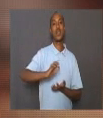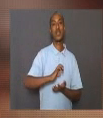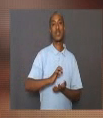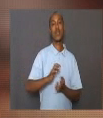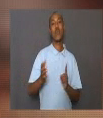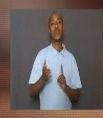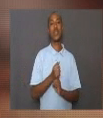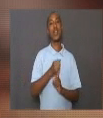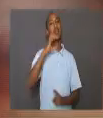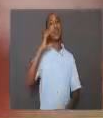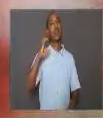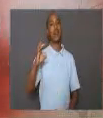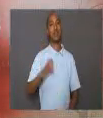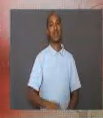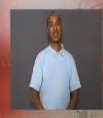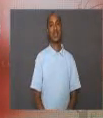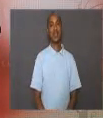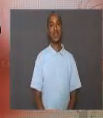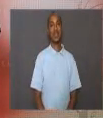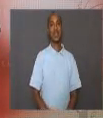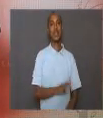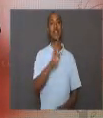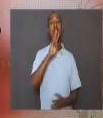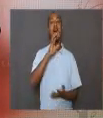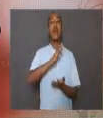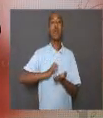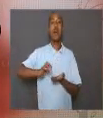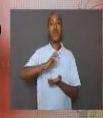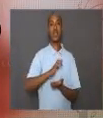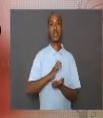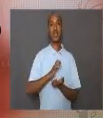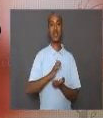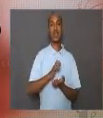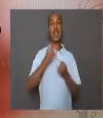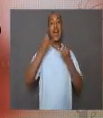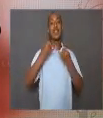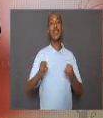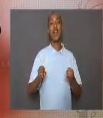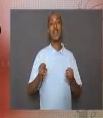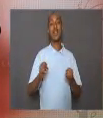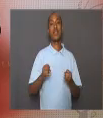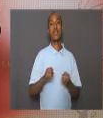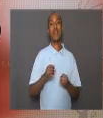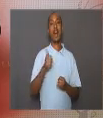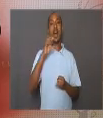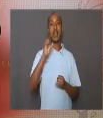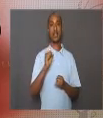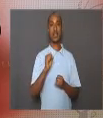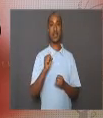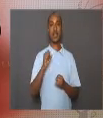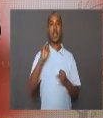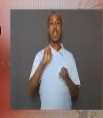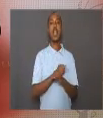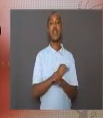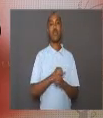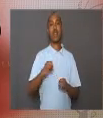that contain carbon, they are compounds that are classified as